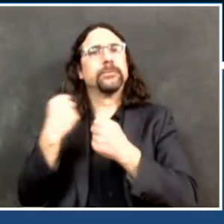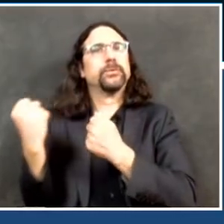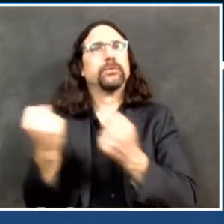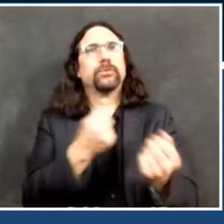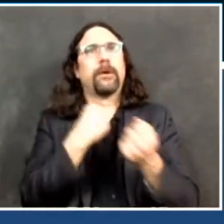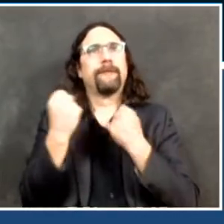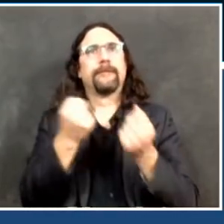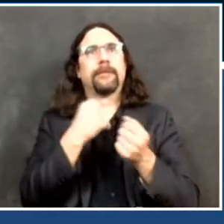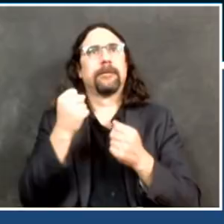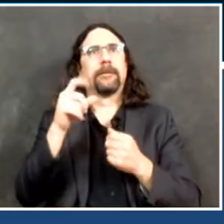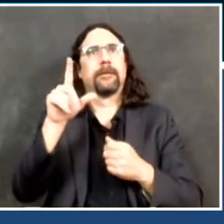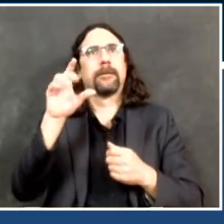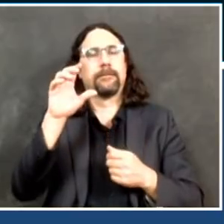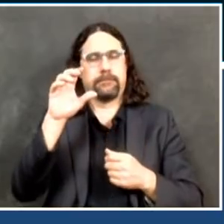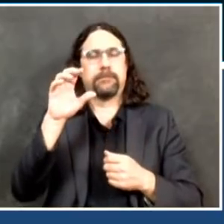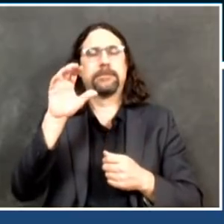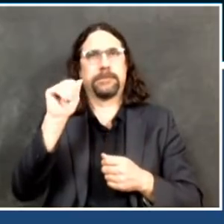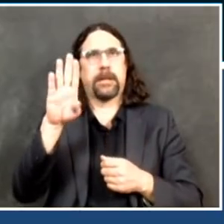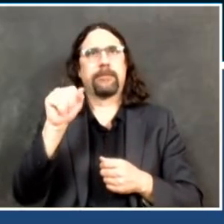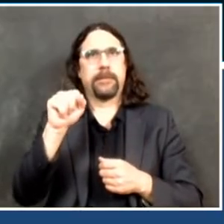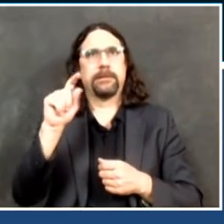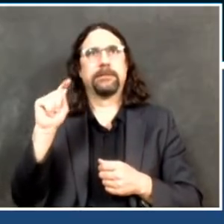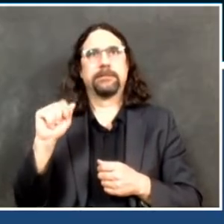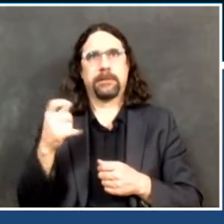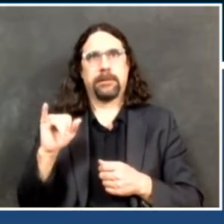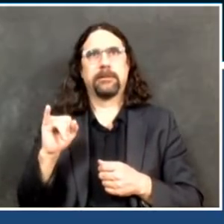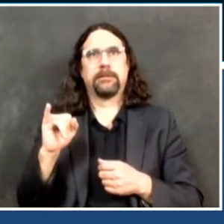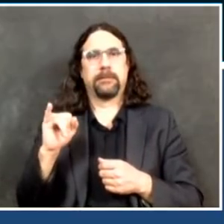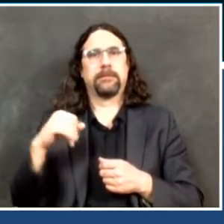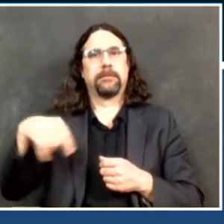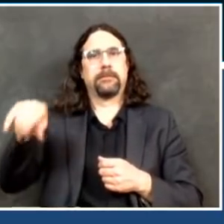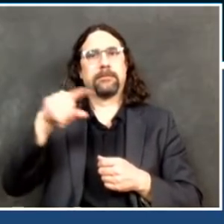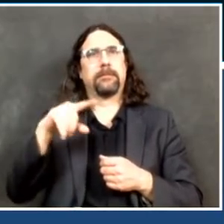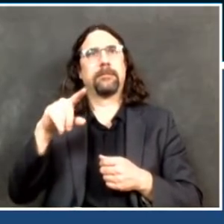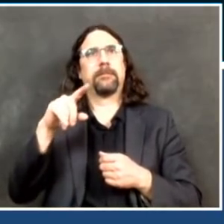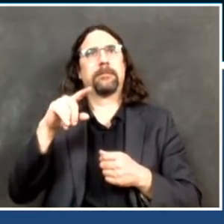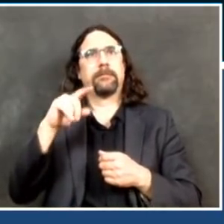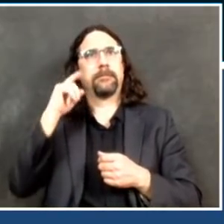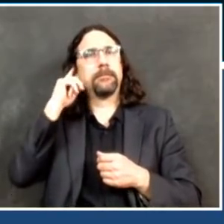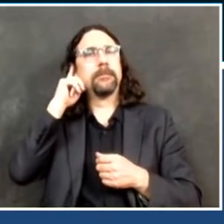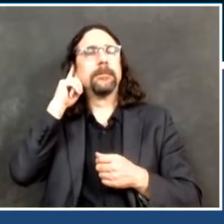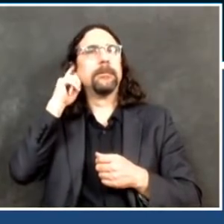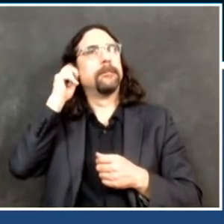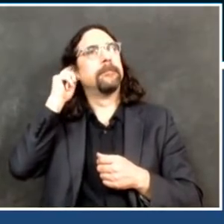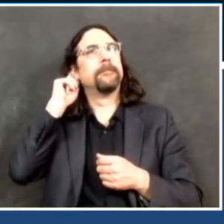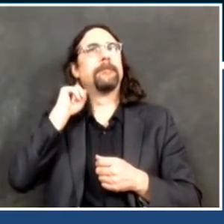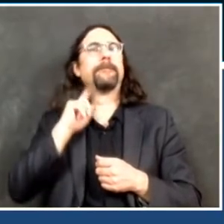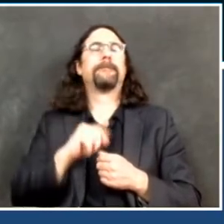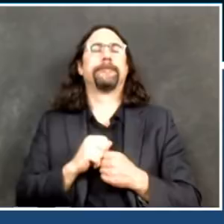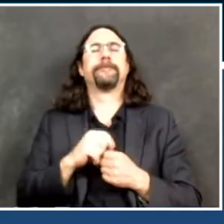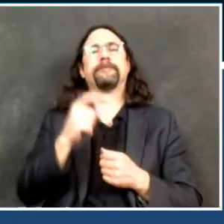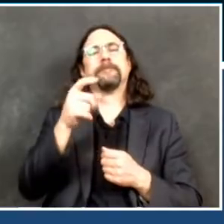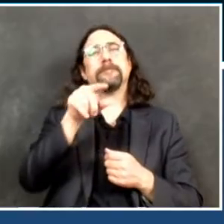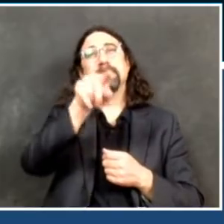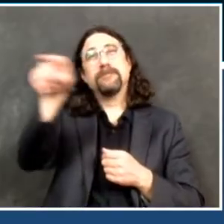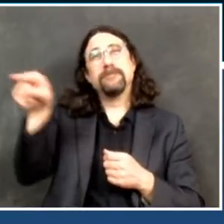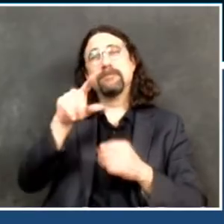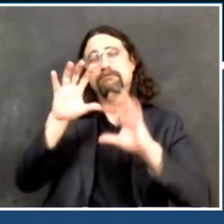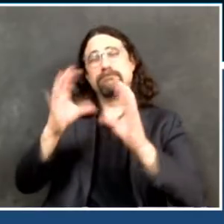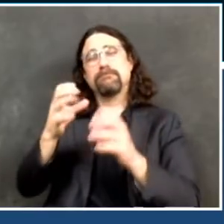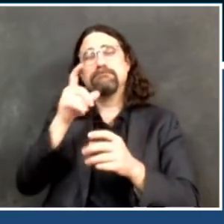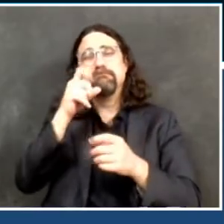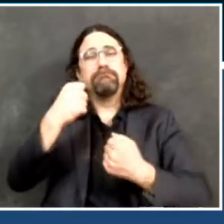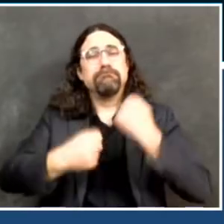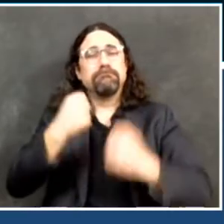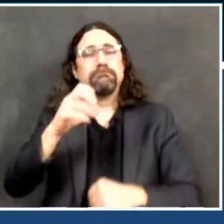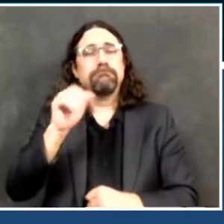Limousine Commission licensed. And they are all taking on shifts to deliver food directly to people in the greatest need, who